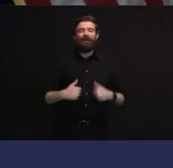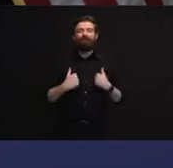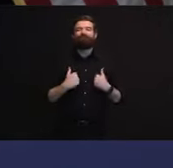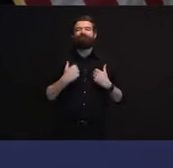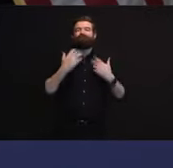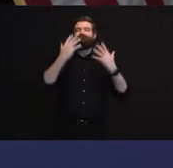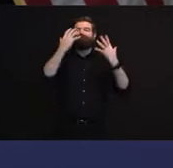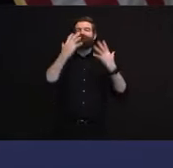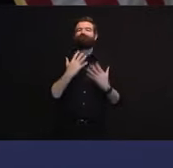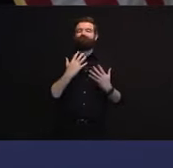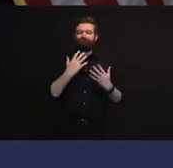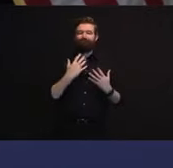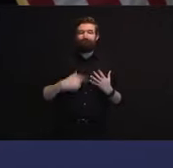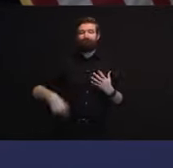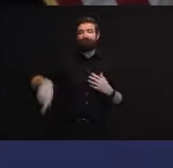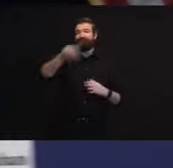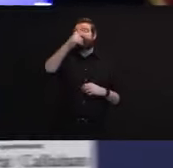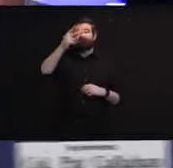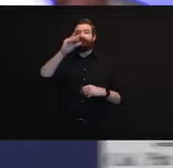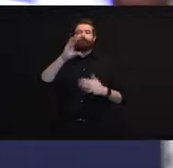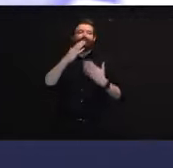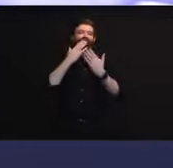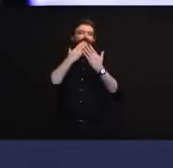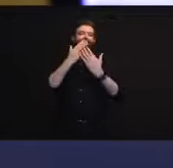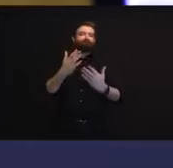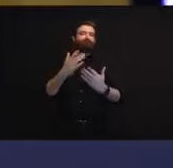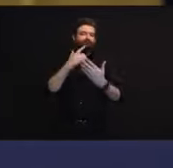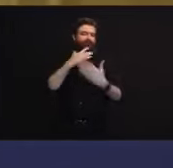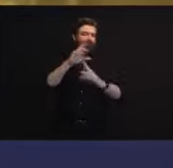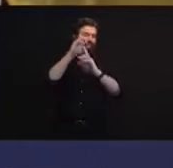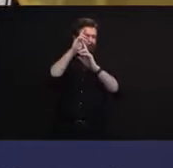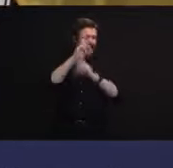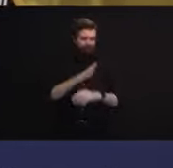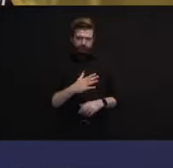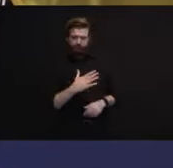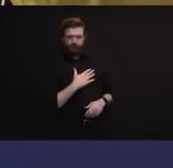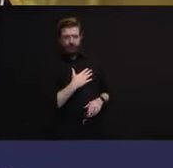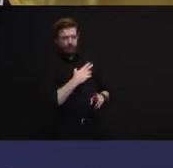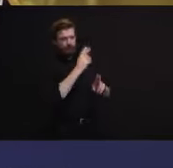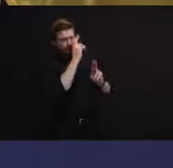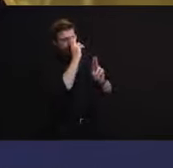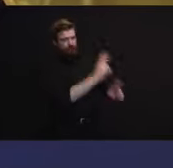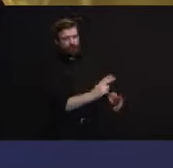Thank you. Thank you, Pat. It's my honor, and I would say this, and I mean it, the least we